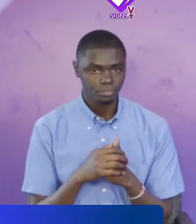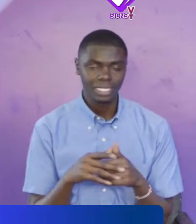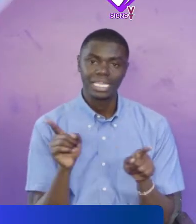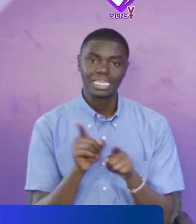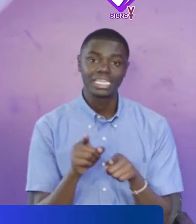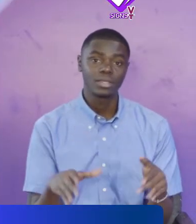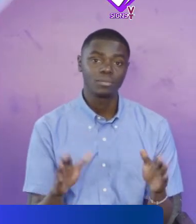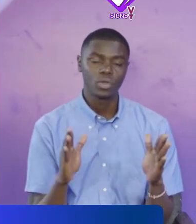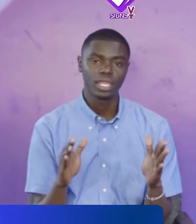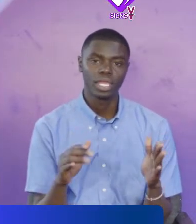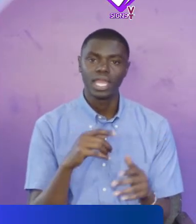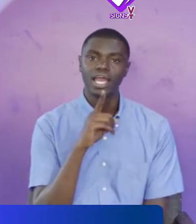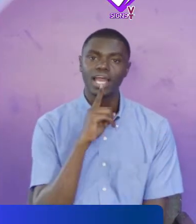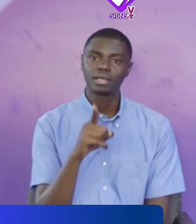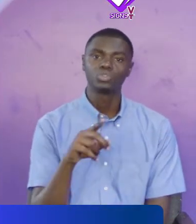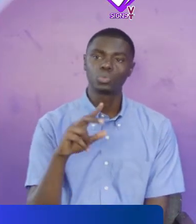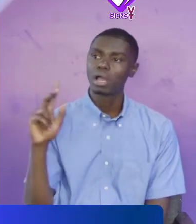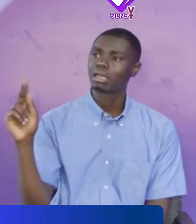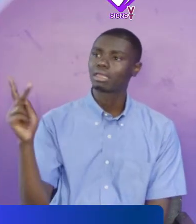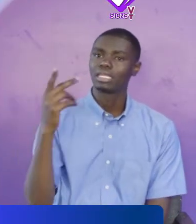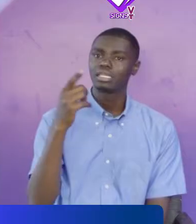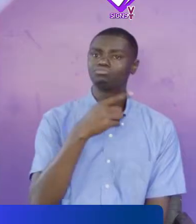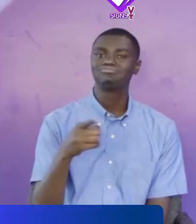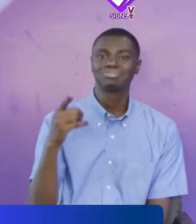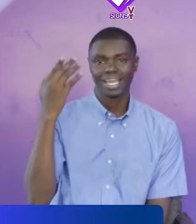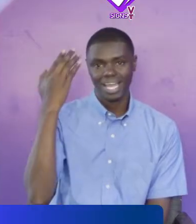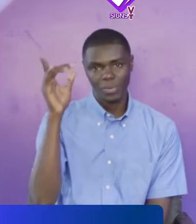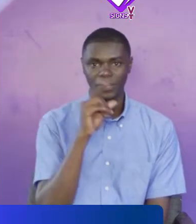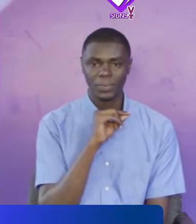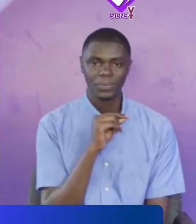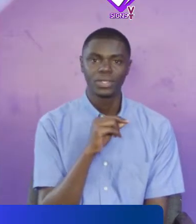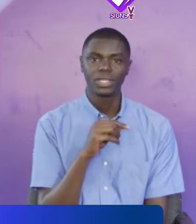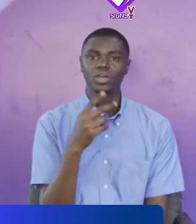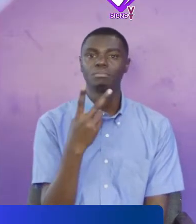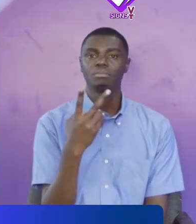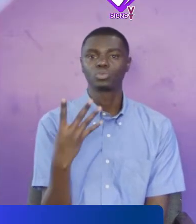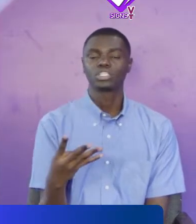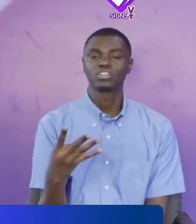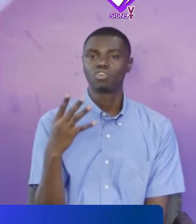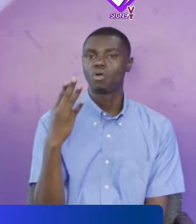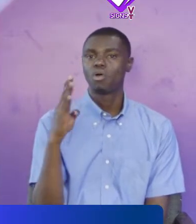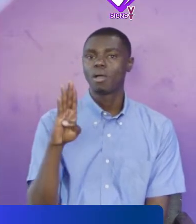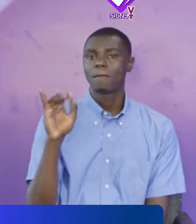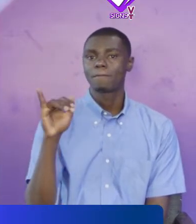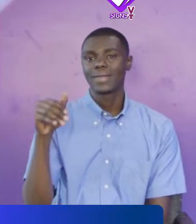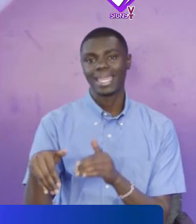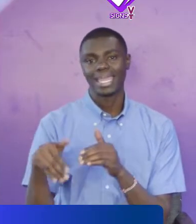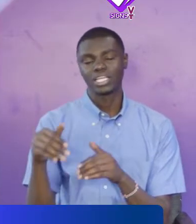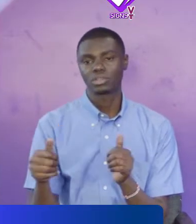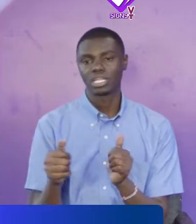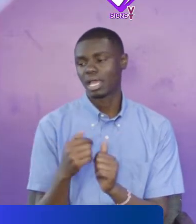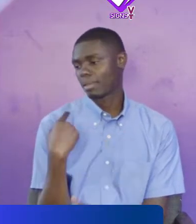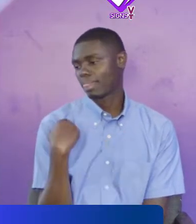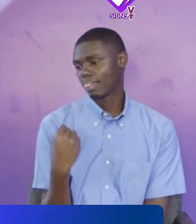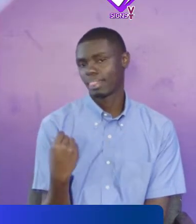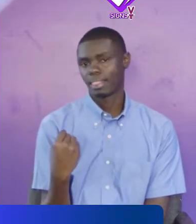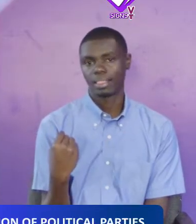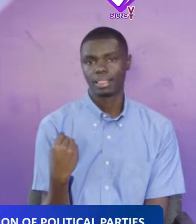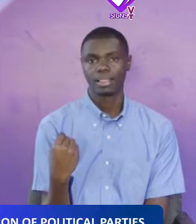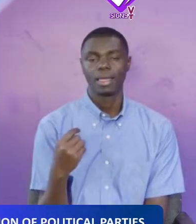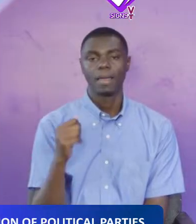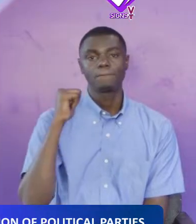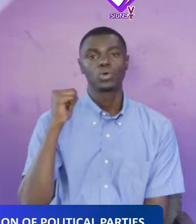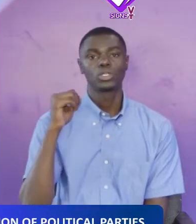way, I'm sure Kenyans are aware of the 24 by-elections that took place the other day. Basically, political